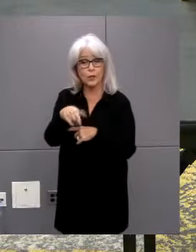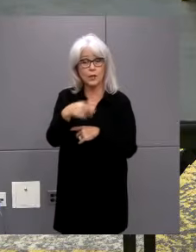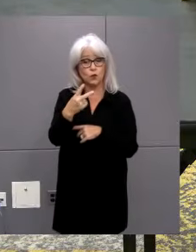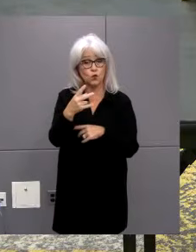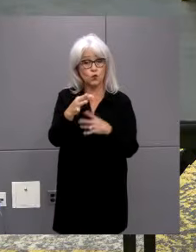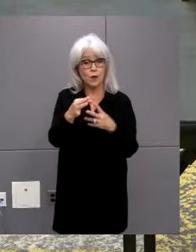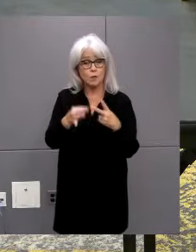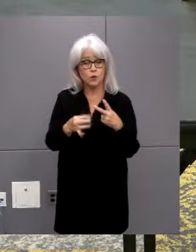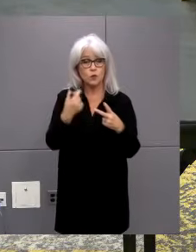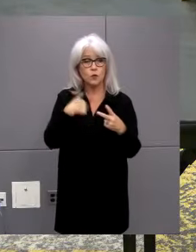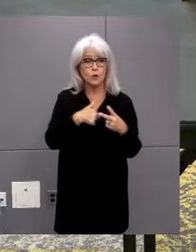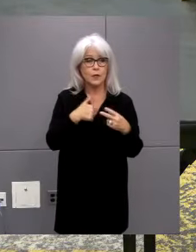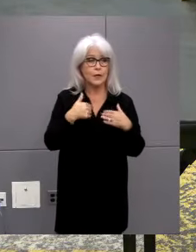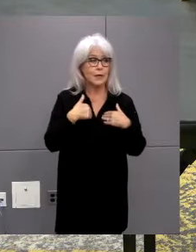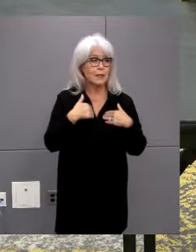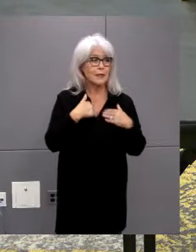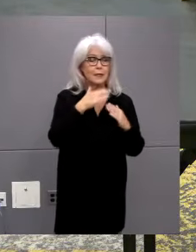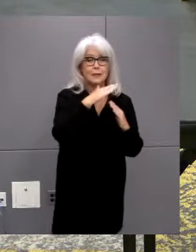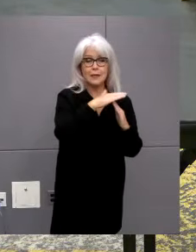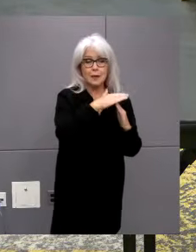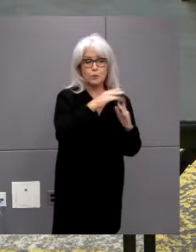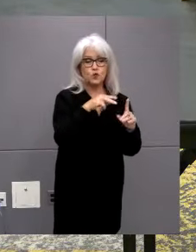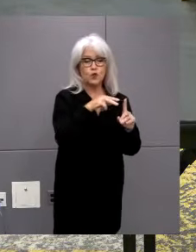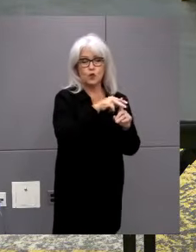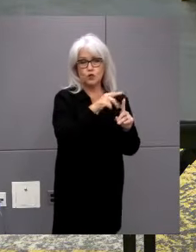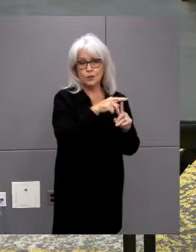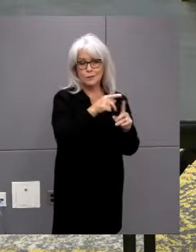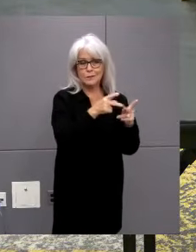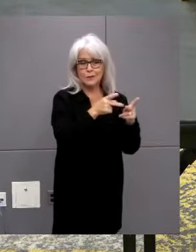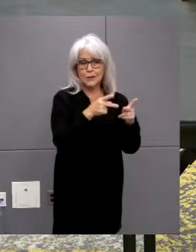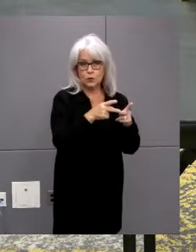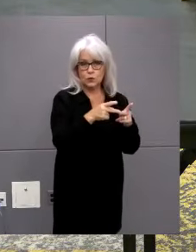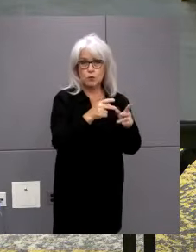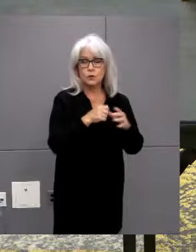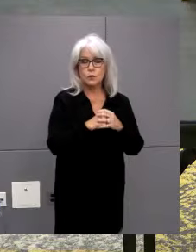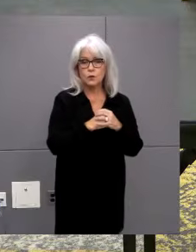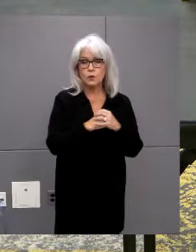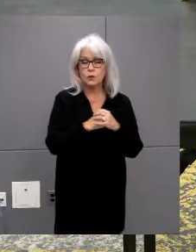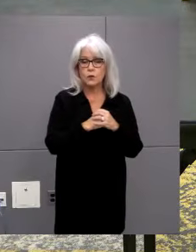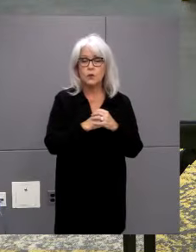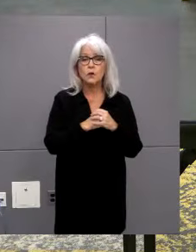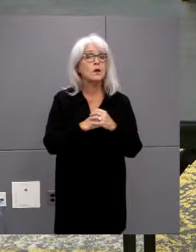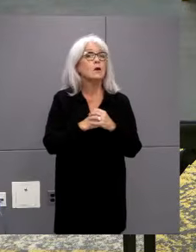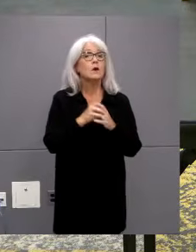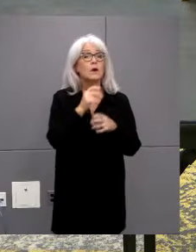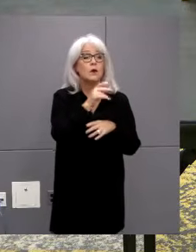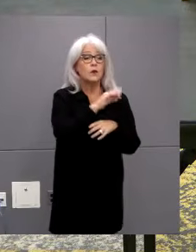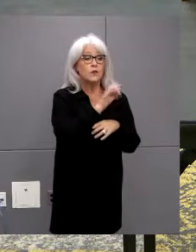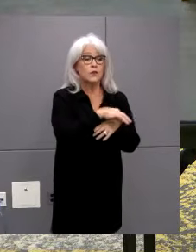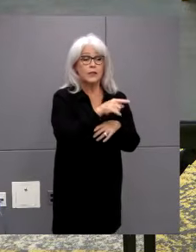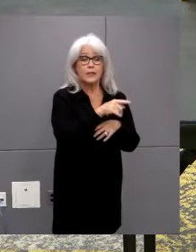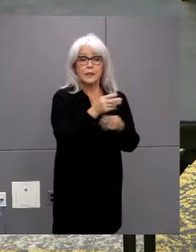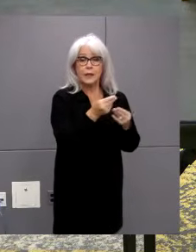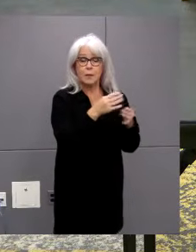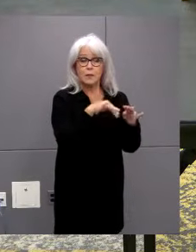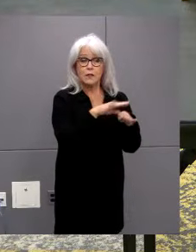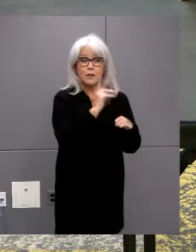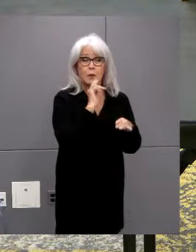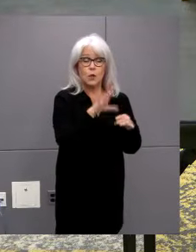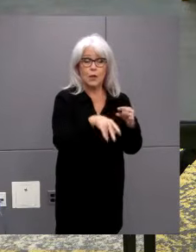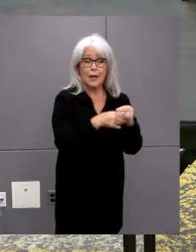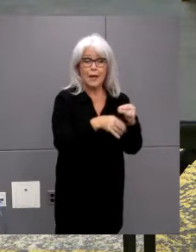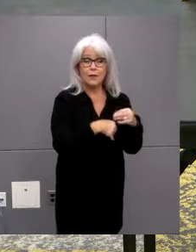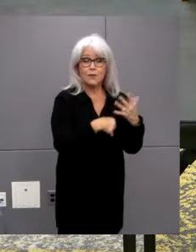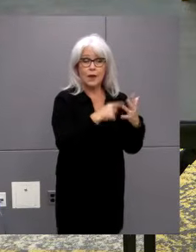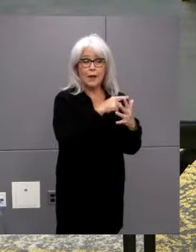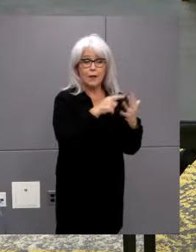So we have the tabletop charging station, and so for Lapeer campus, they will add 5 table station in